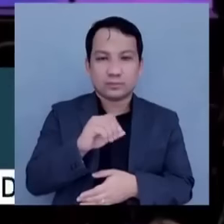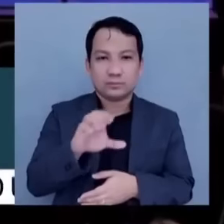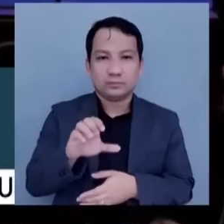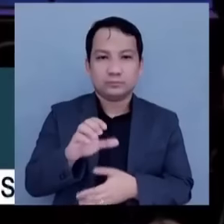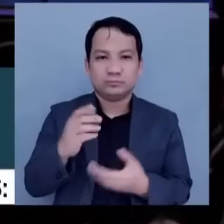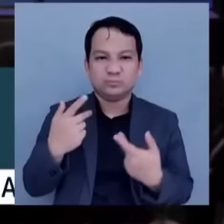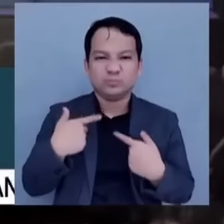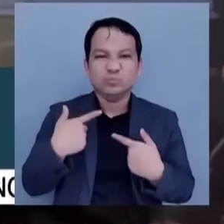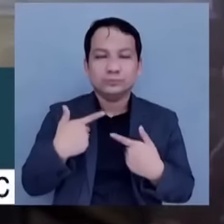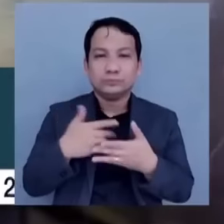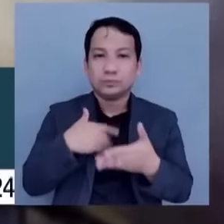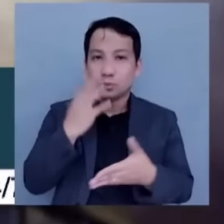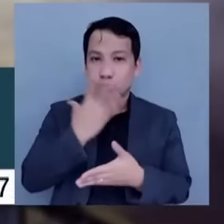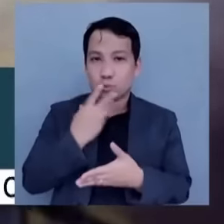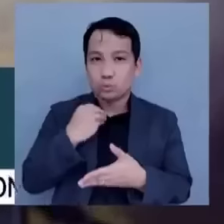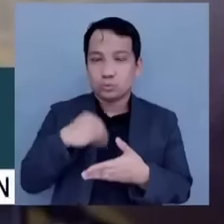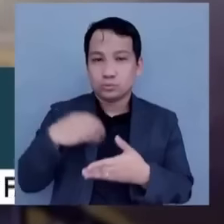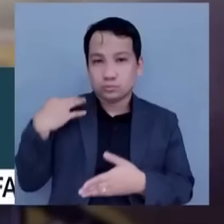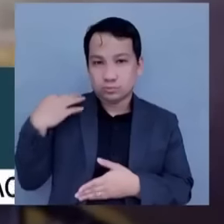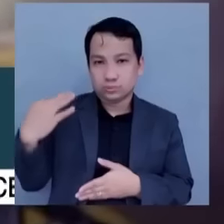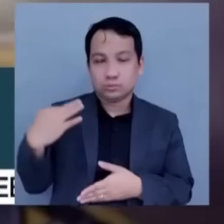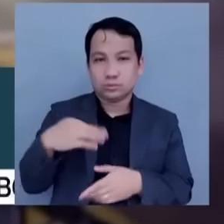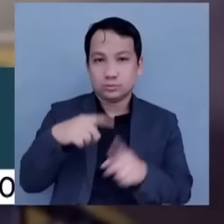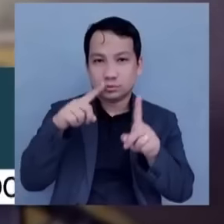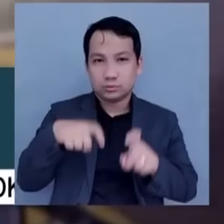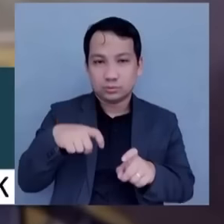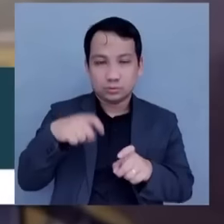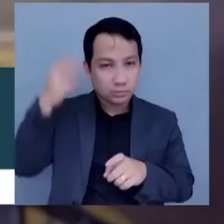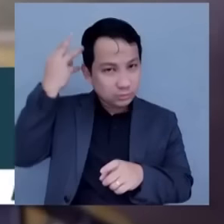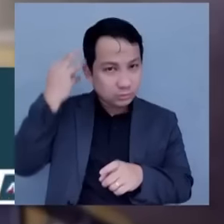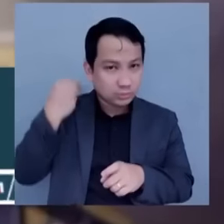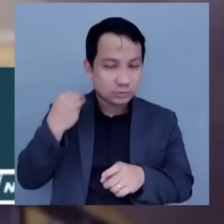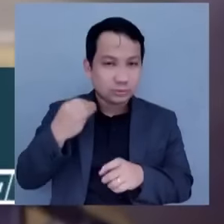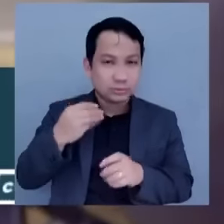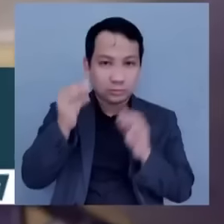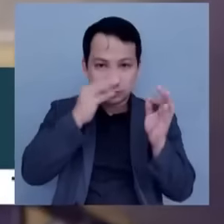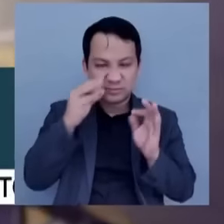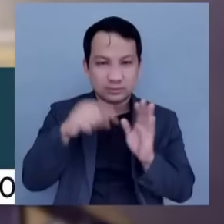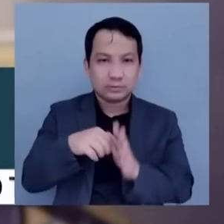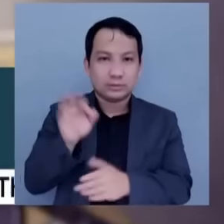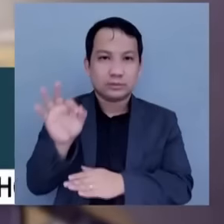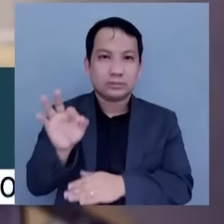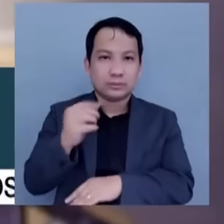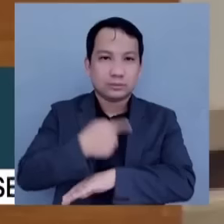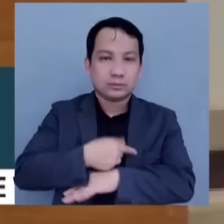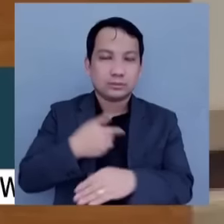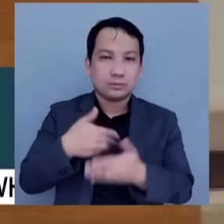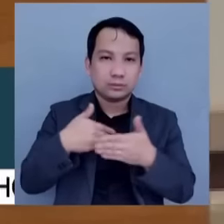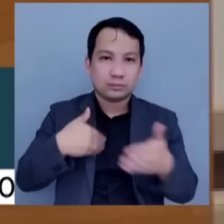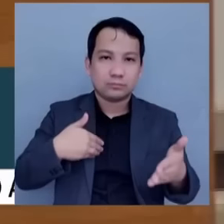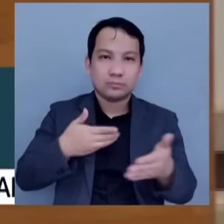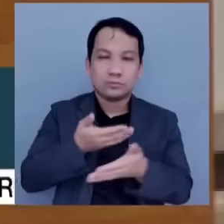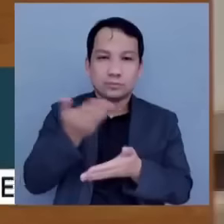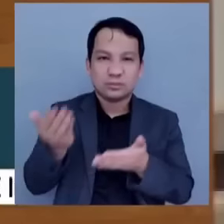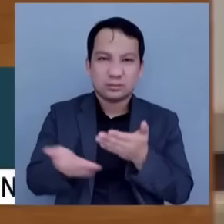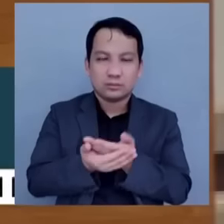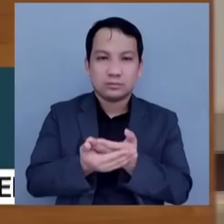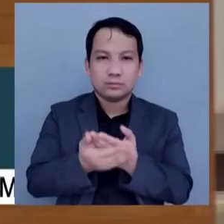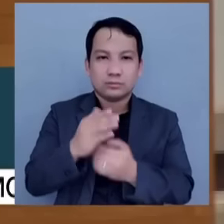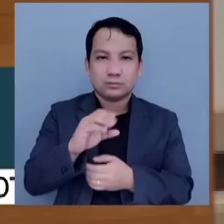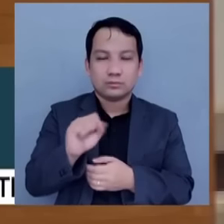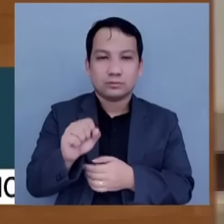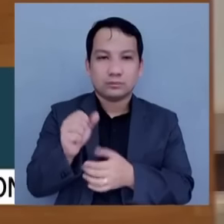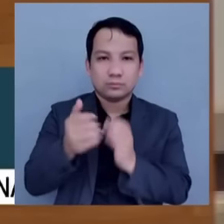undergo voluntary hair follicle drug tests within 90 days prior to the elections. In his